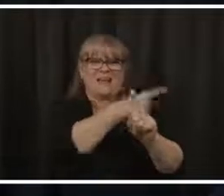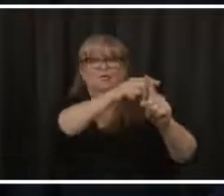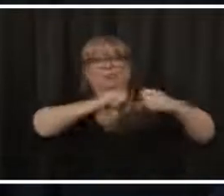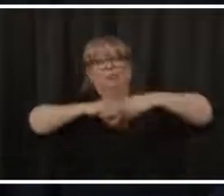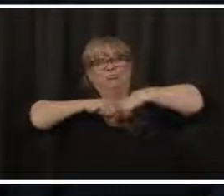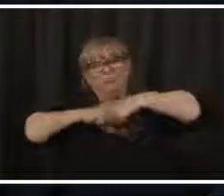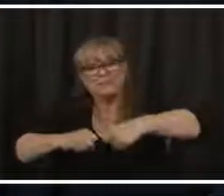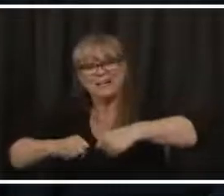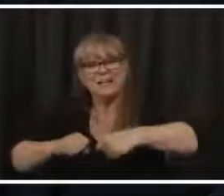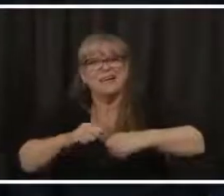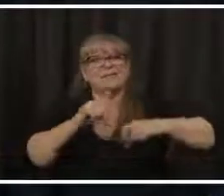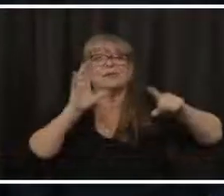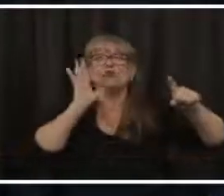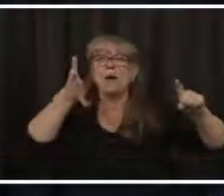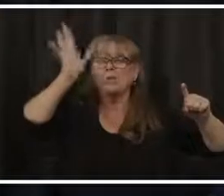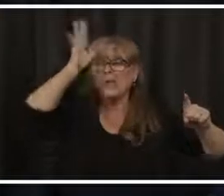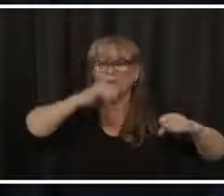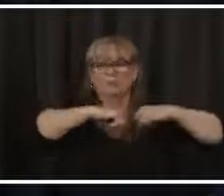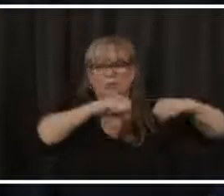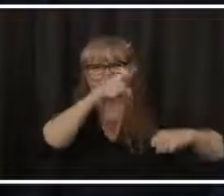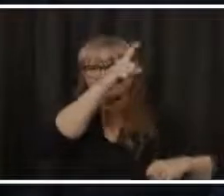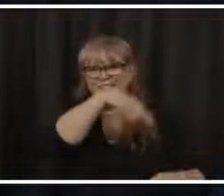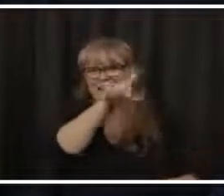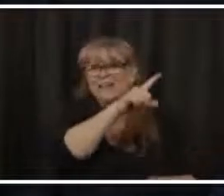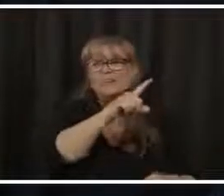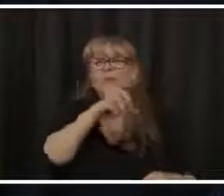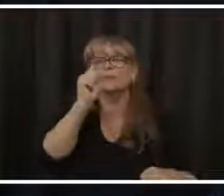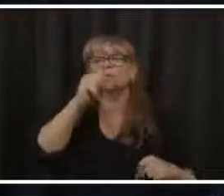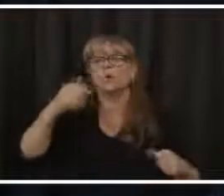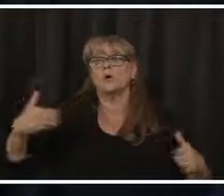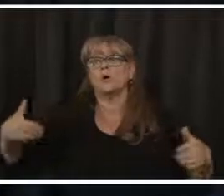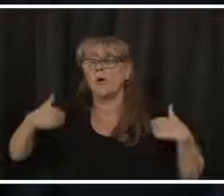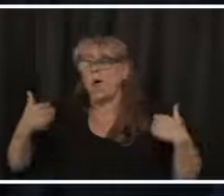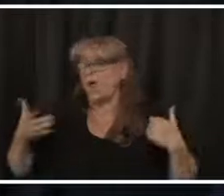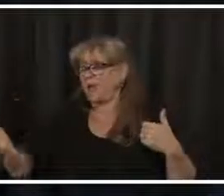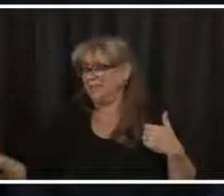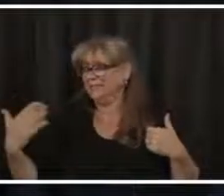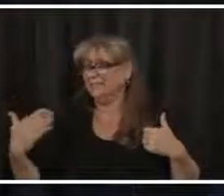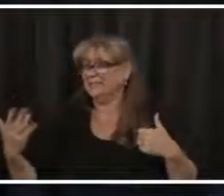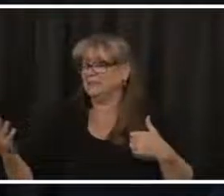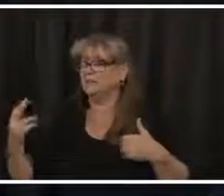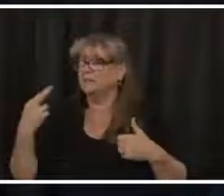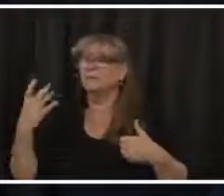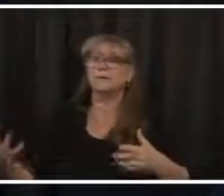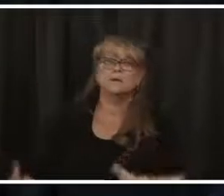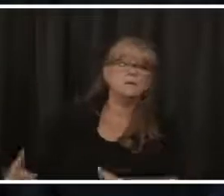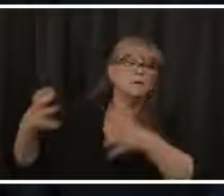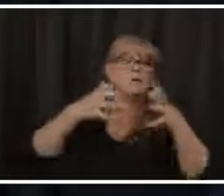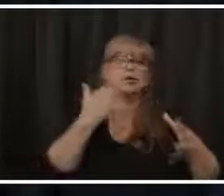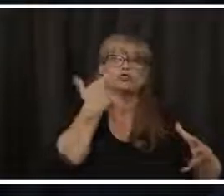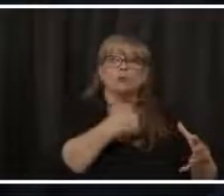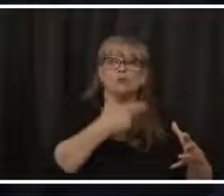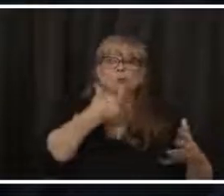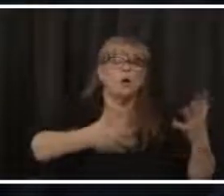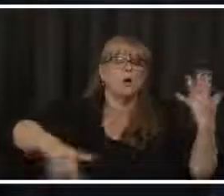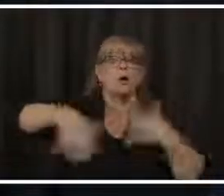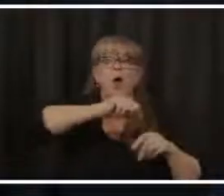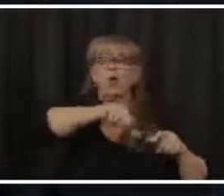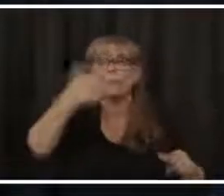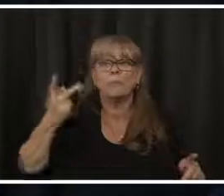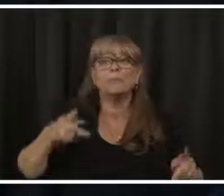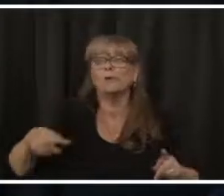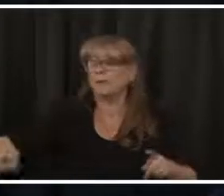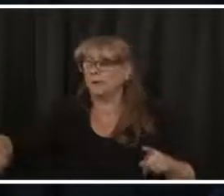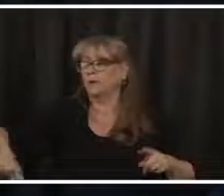unprotected 11-year-olds and 15-year-olds, out with them to restaurants, to hang out with others, and while their elders may be protected, the